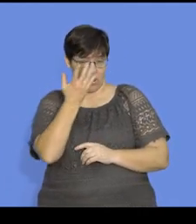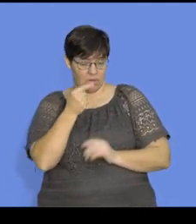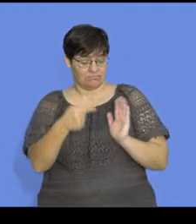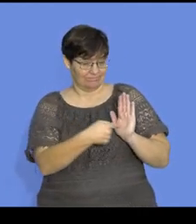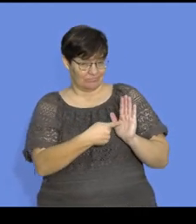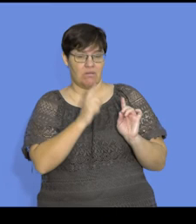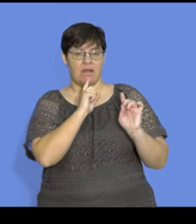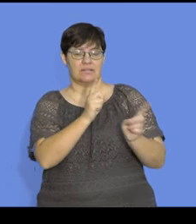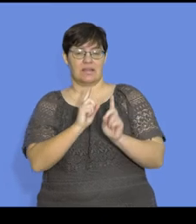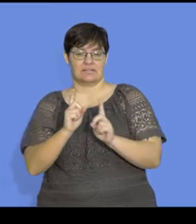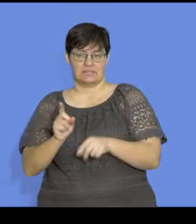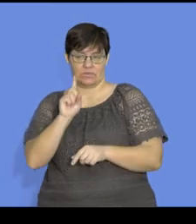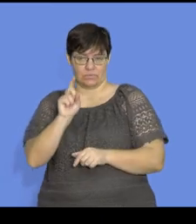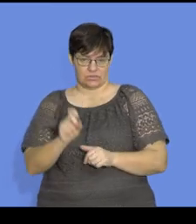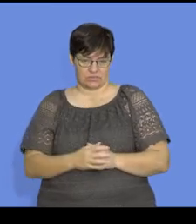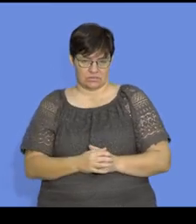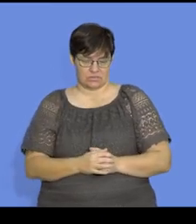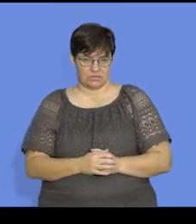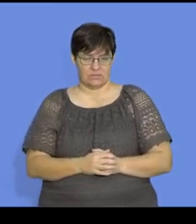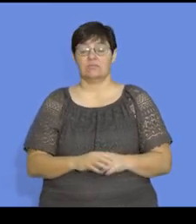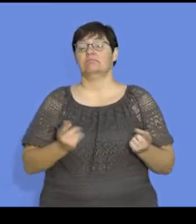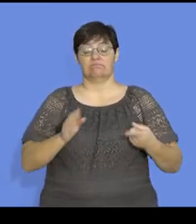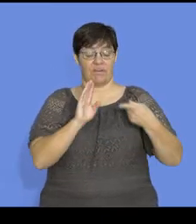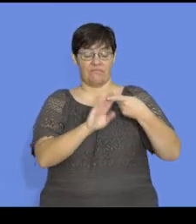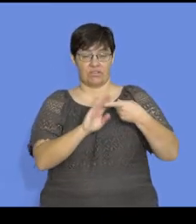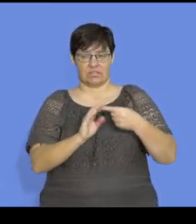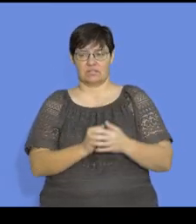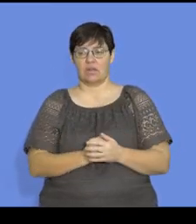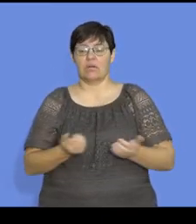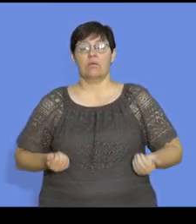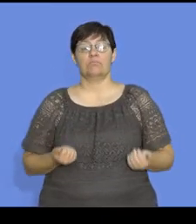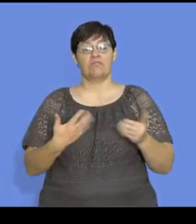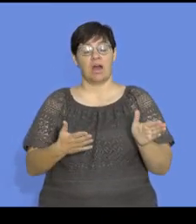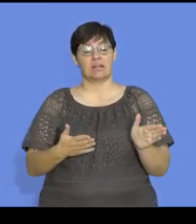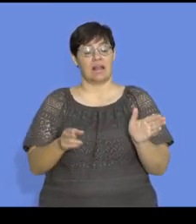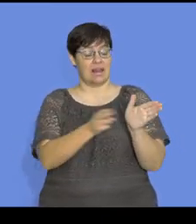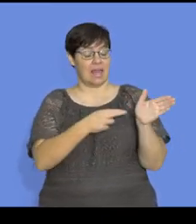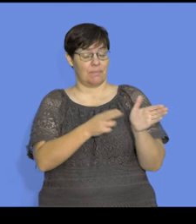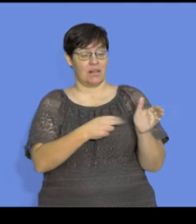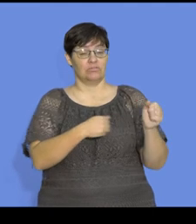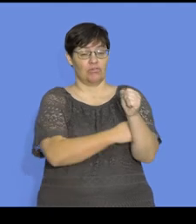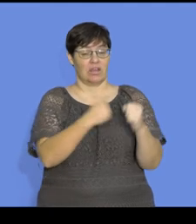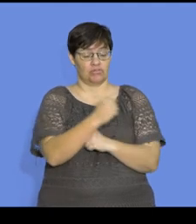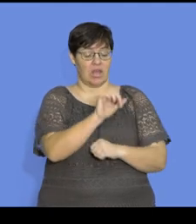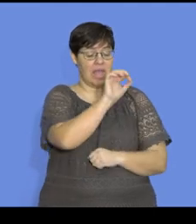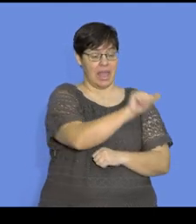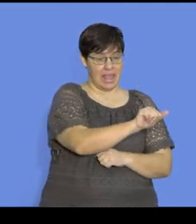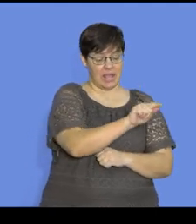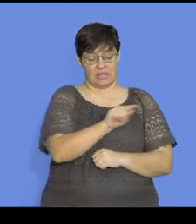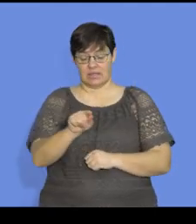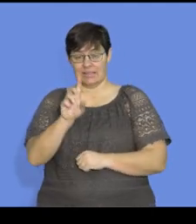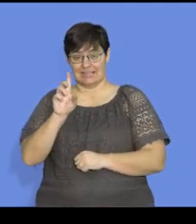diagrams to answer some question. Right, the first question is provide labels for structures